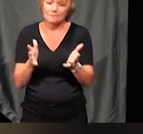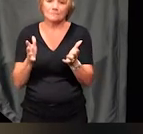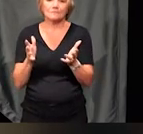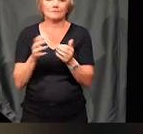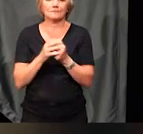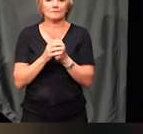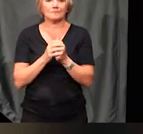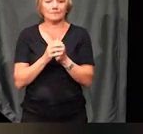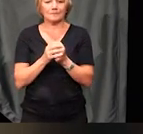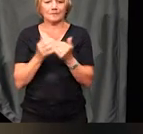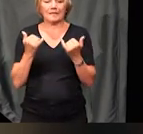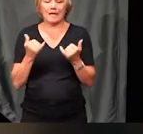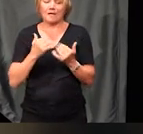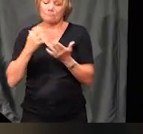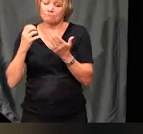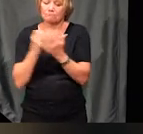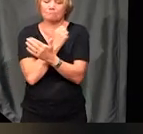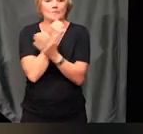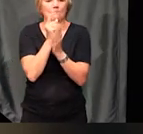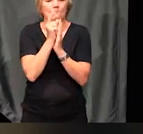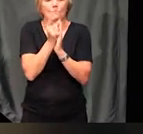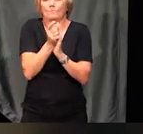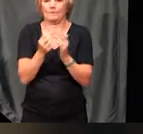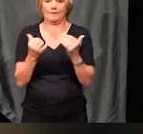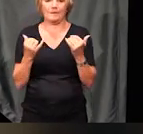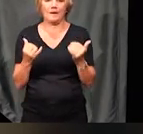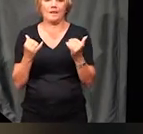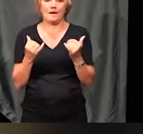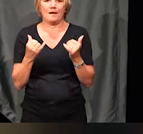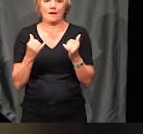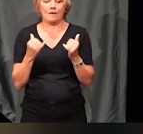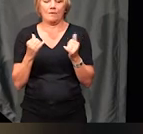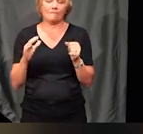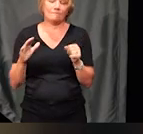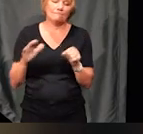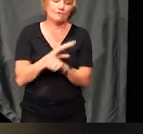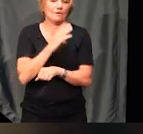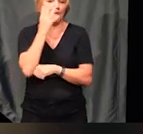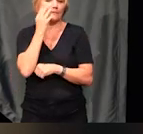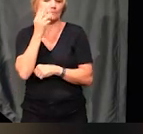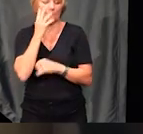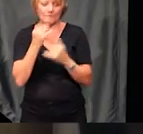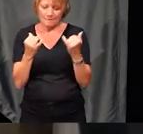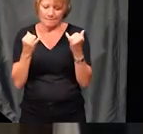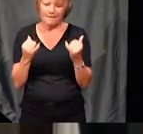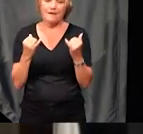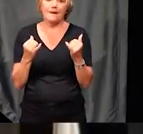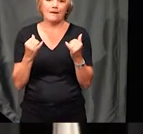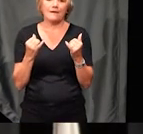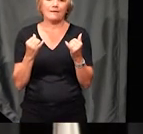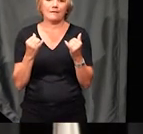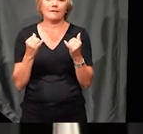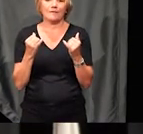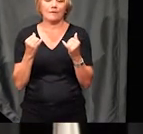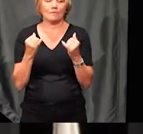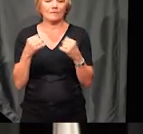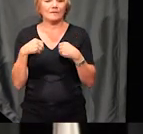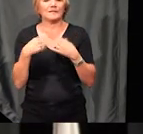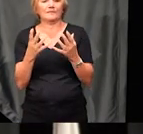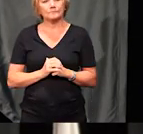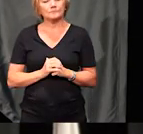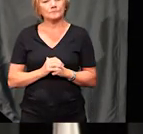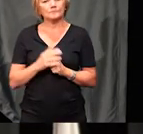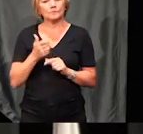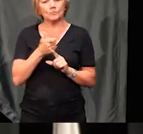you, live the present moment and be fully present while you're doing it. Carry yourself